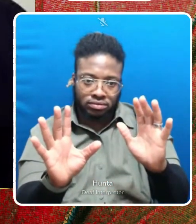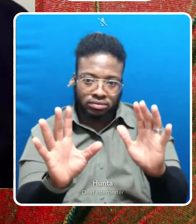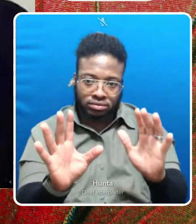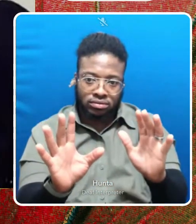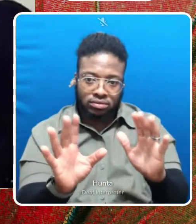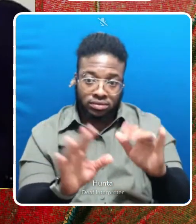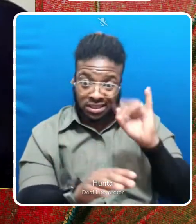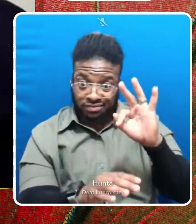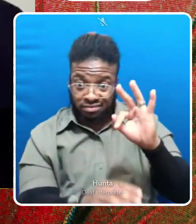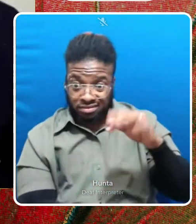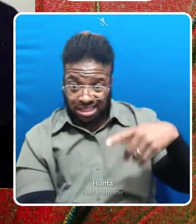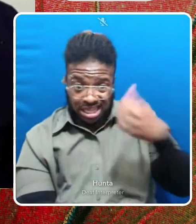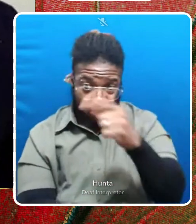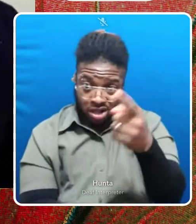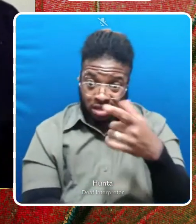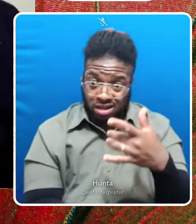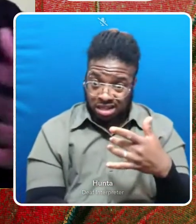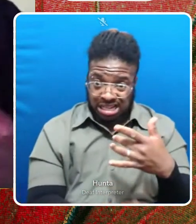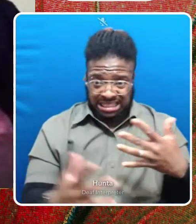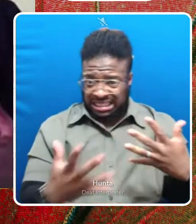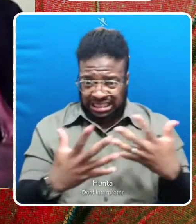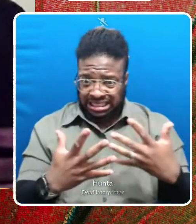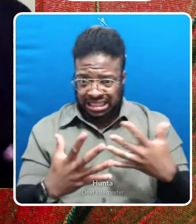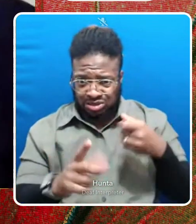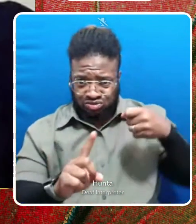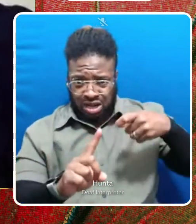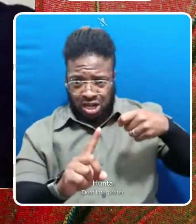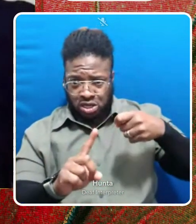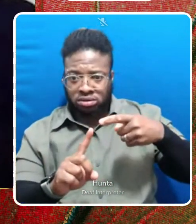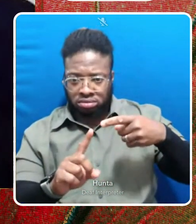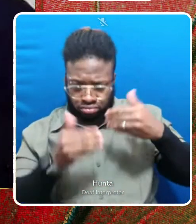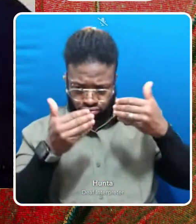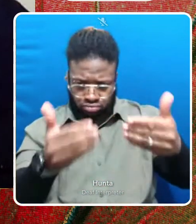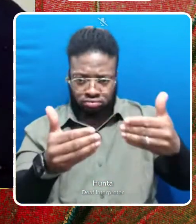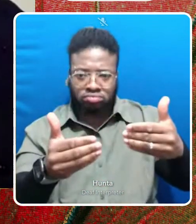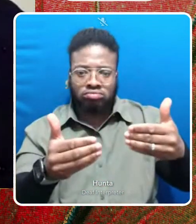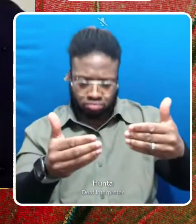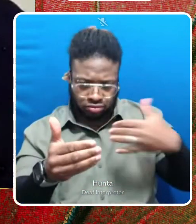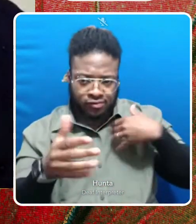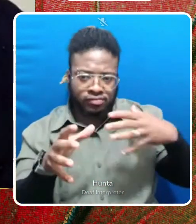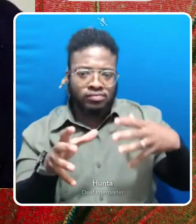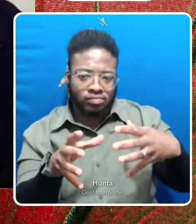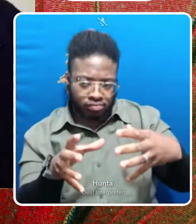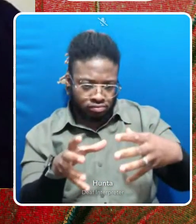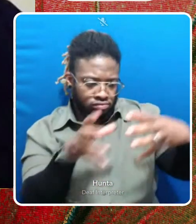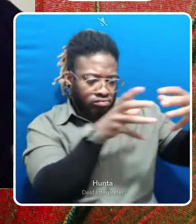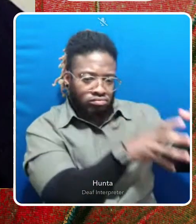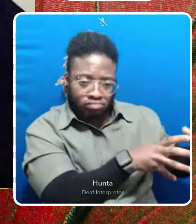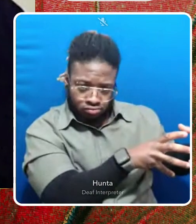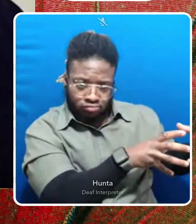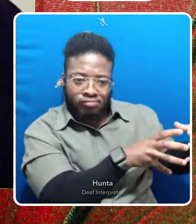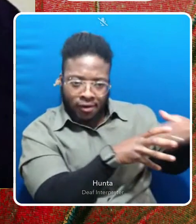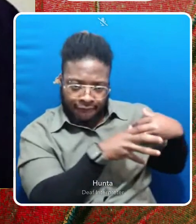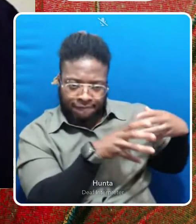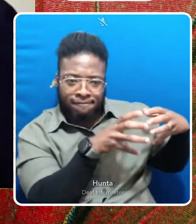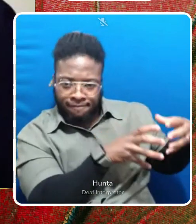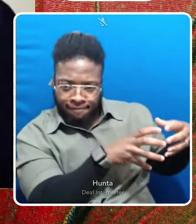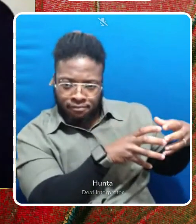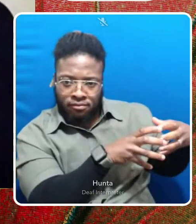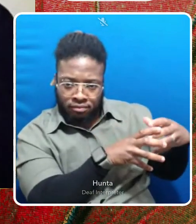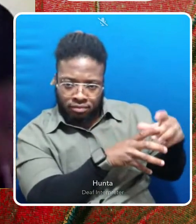feeling triggered, you know, y'all can go to the decompression zones, you know. Go to the